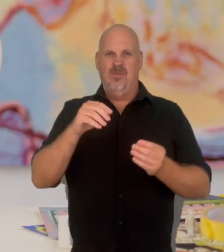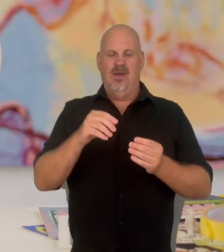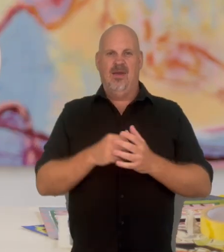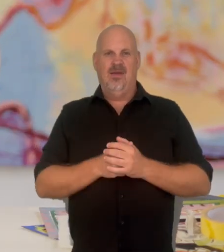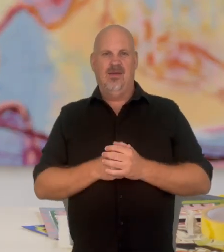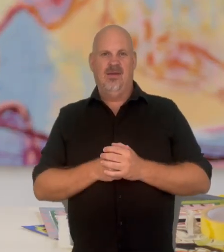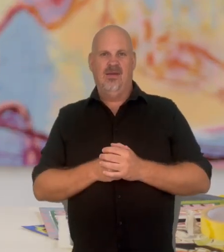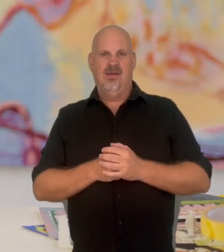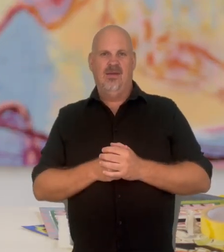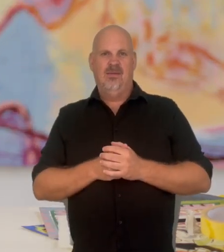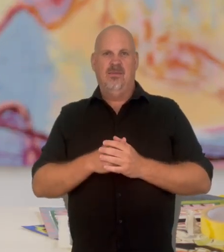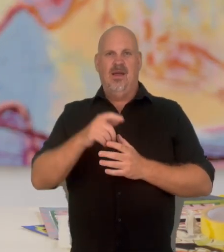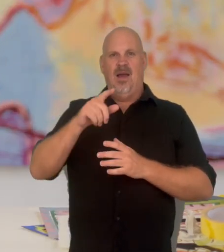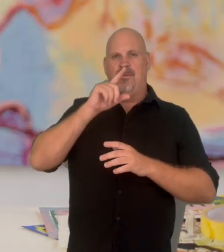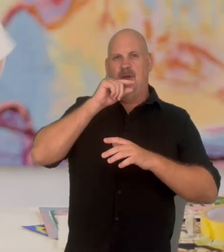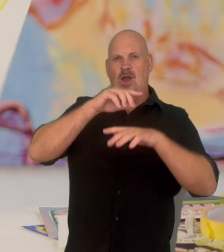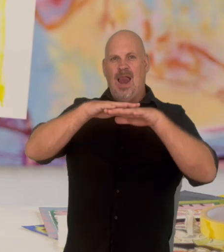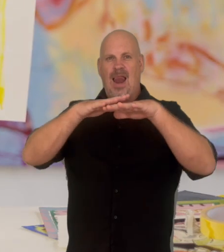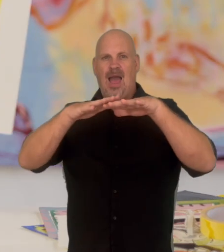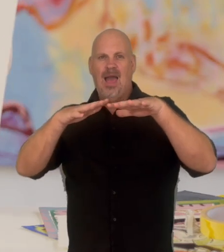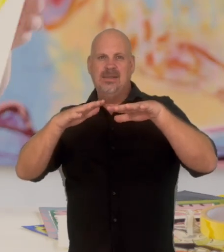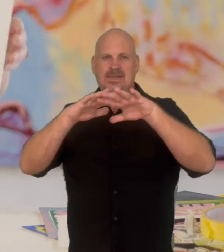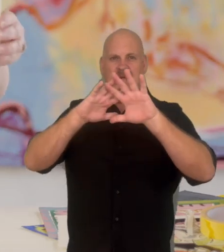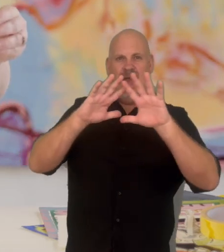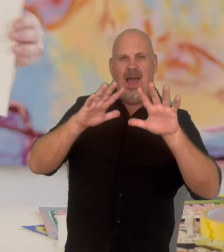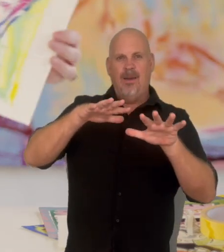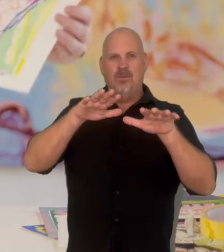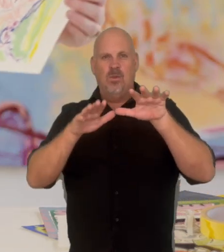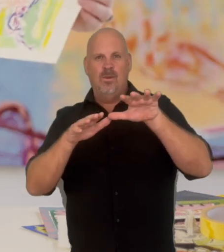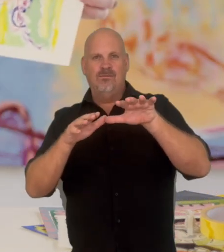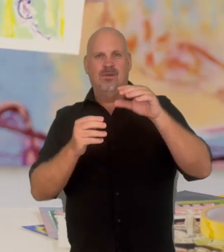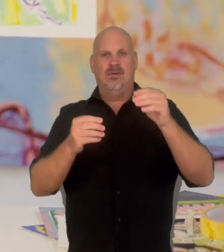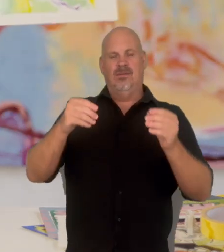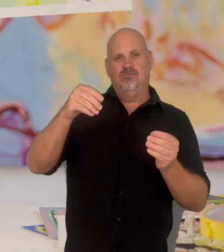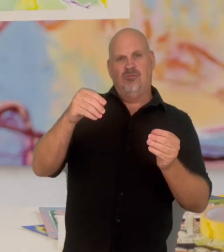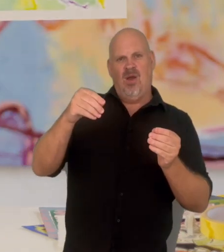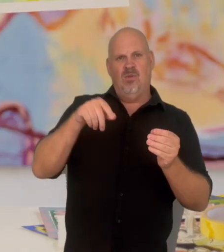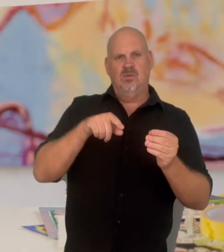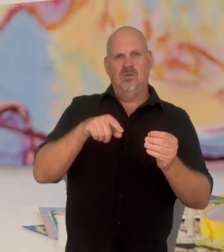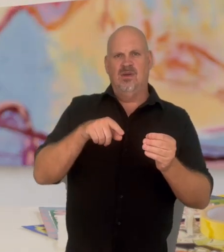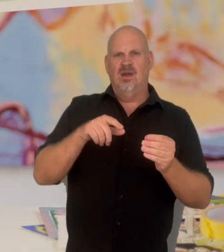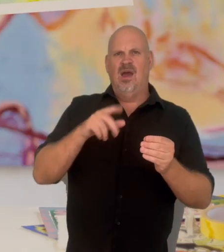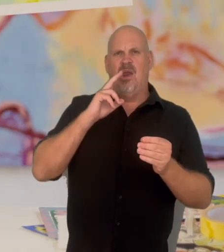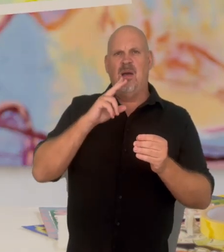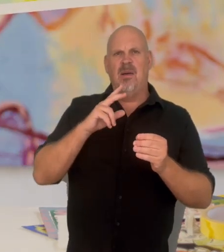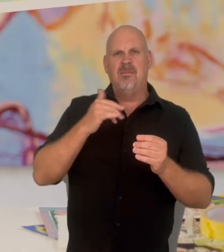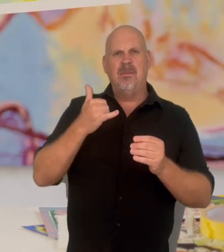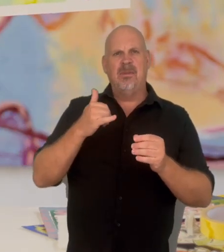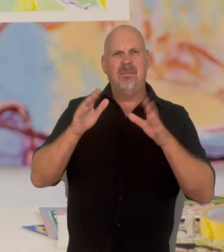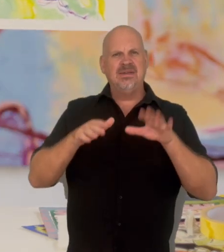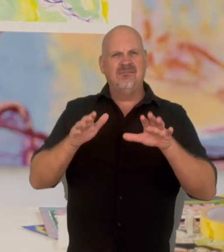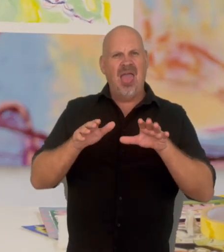in a landscape in the sky moving, and then we move it around and it looks a bit like maybe a